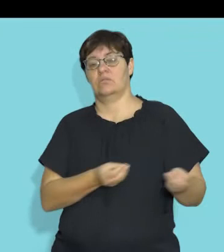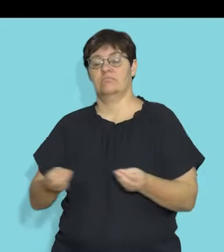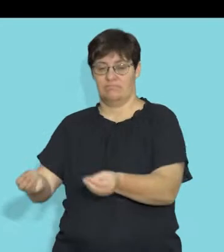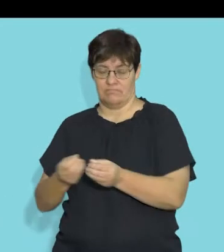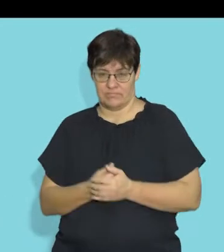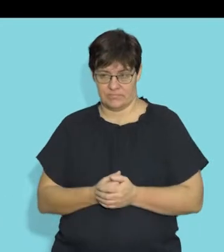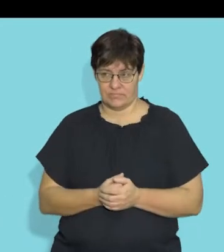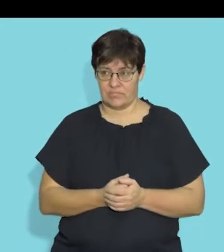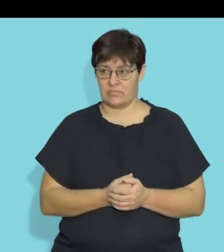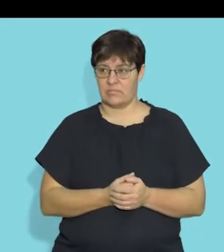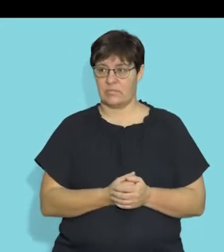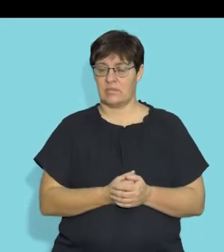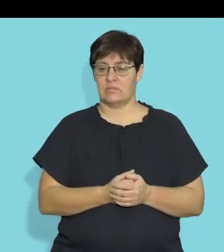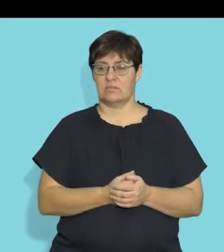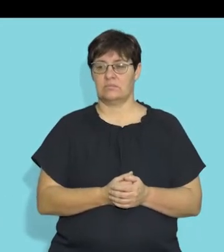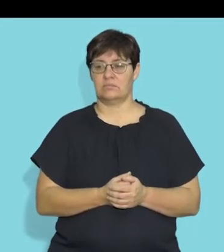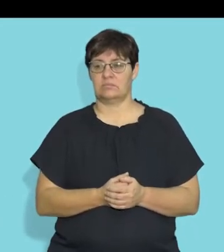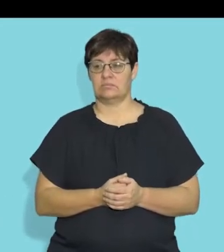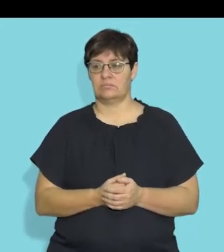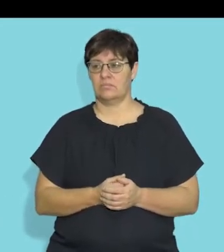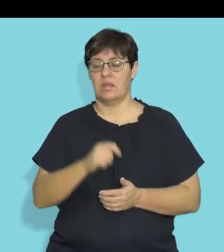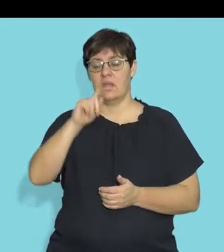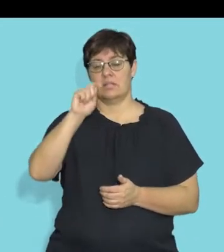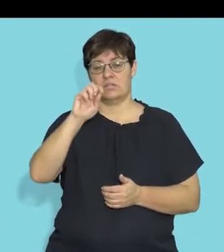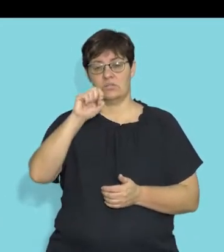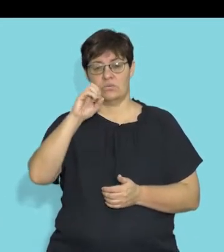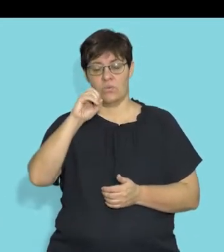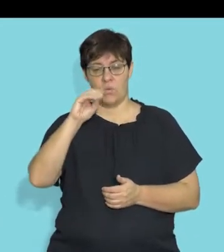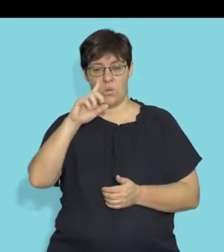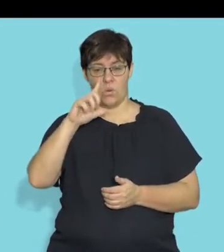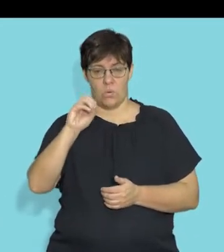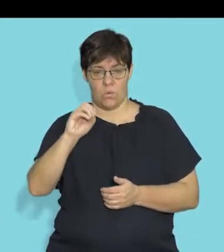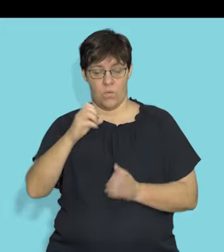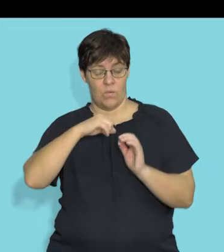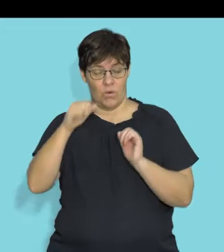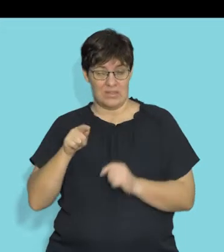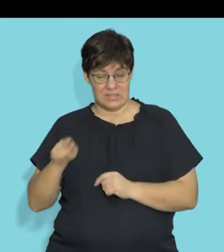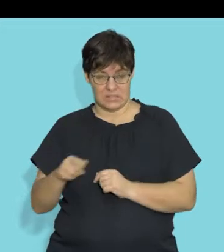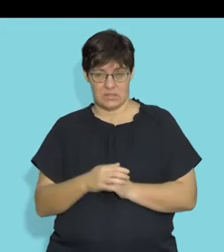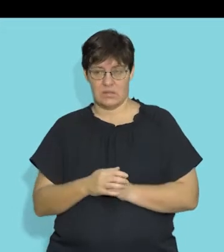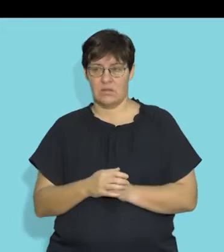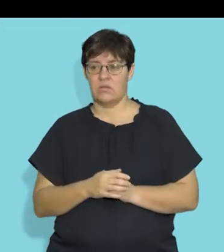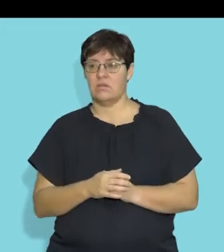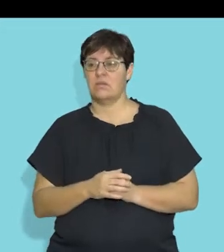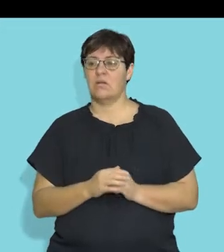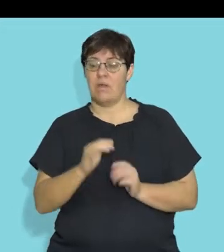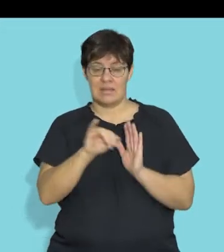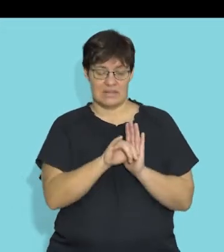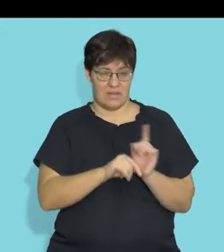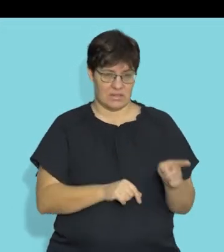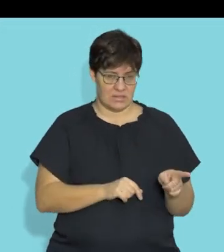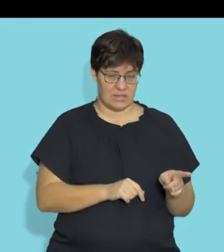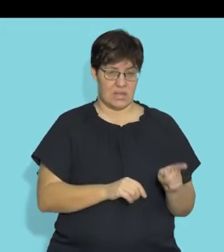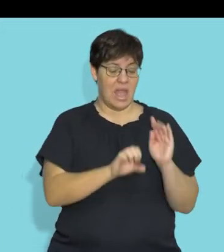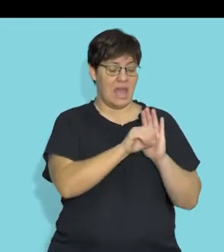the next one that we're looking at now is your Solo branch. We've identified Kofivamba. We said high advertising